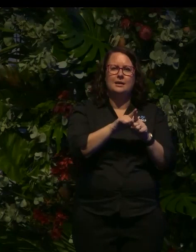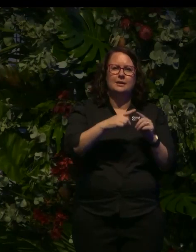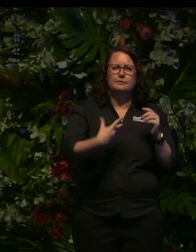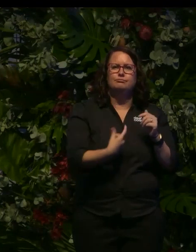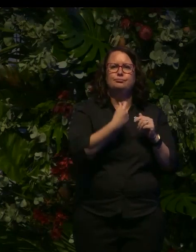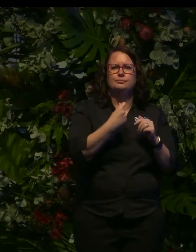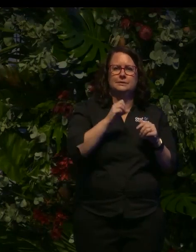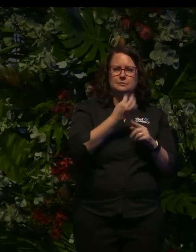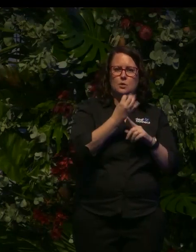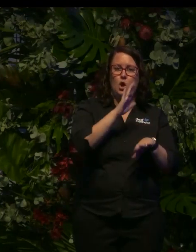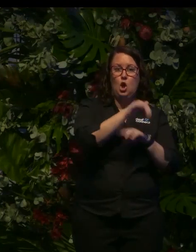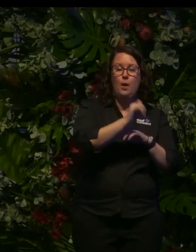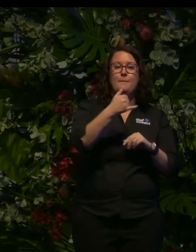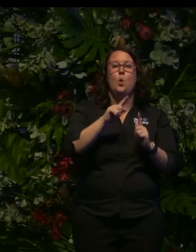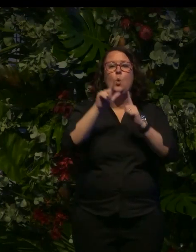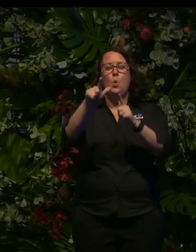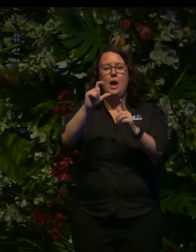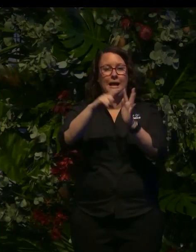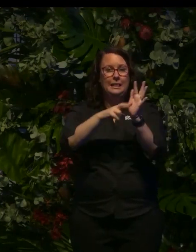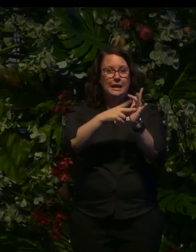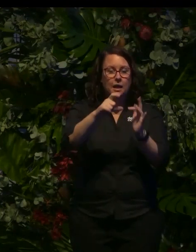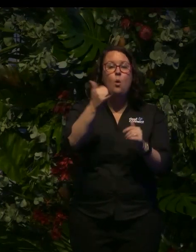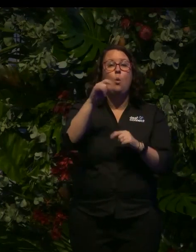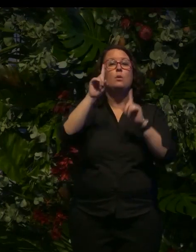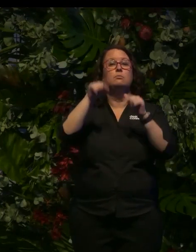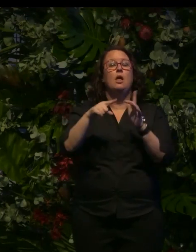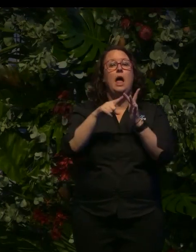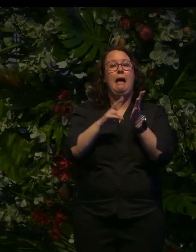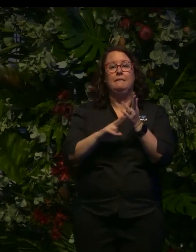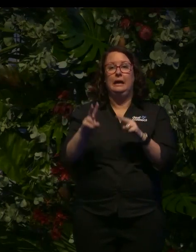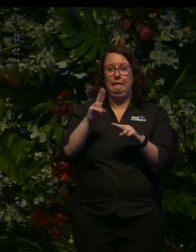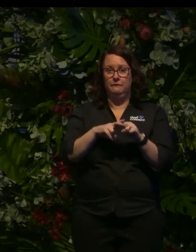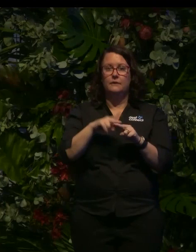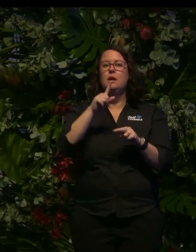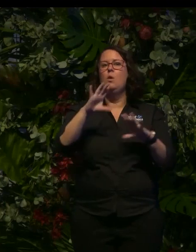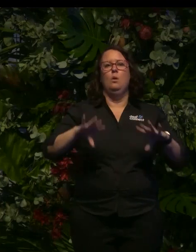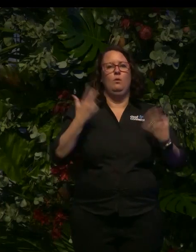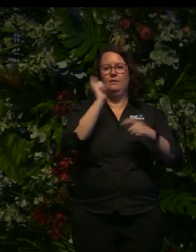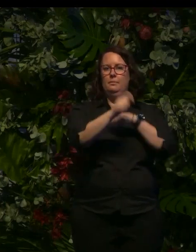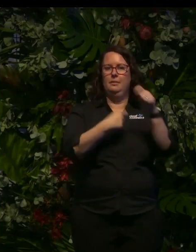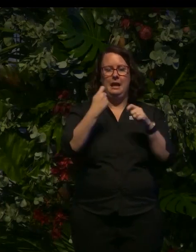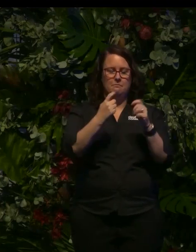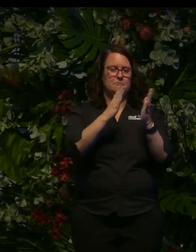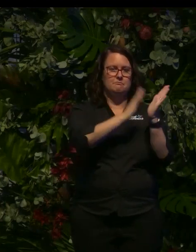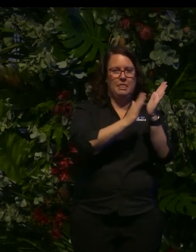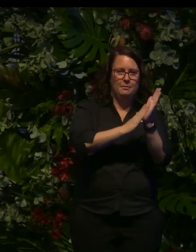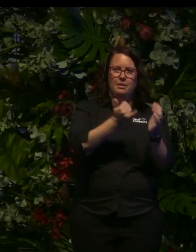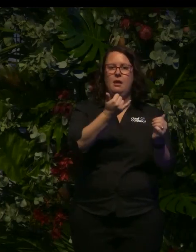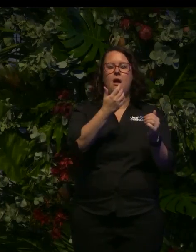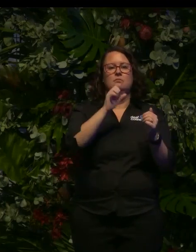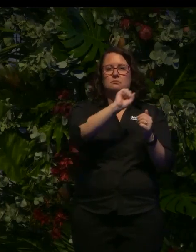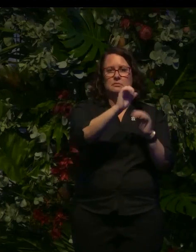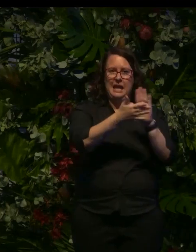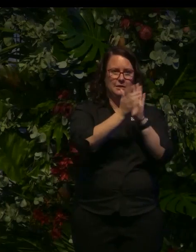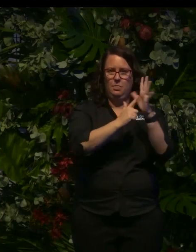or through a clinic, or IVF. Then they're the parents. The law of the land across the country